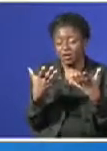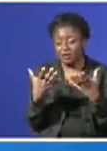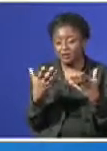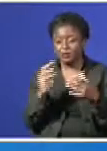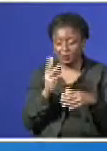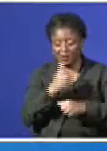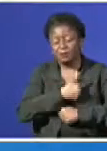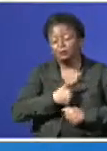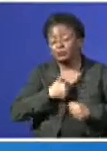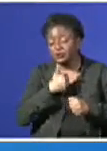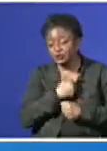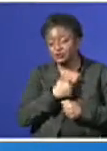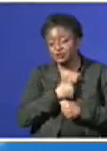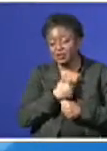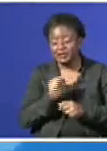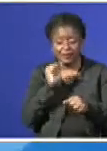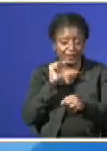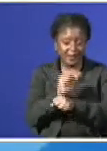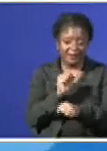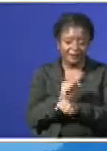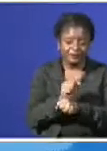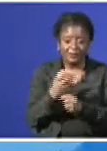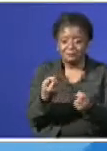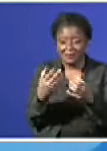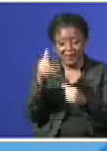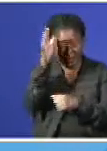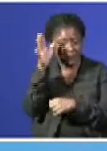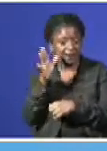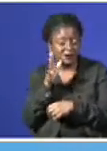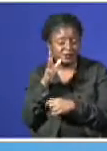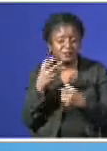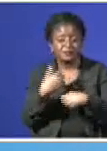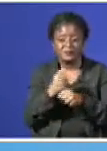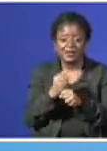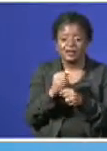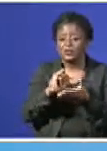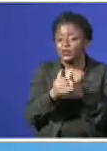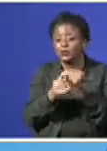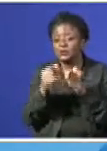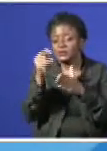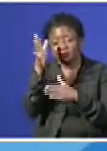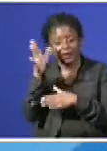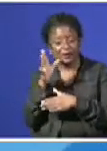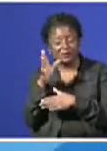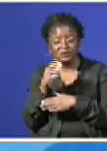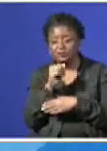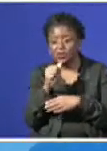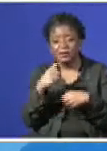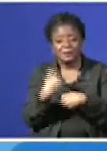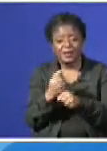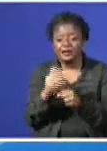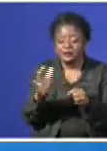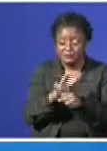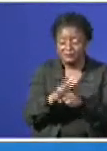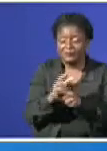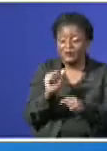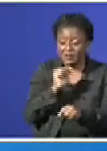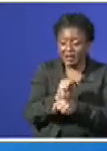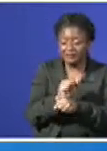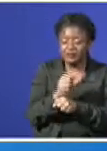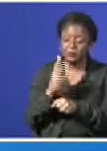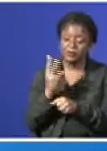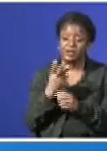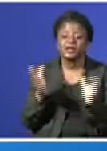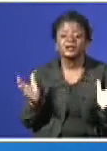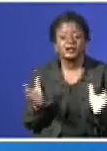We appreciate the effort that many parents have made. Those parents who are not making the full effort, we encourage you to